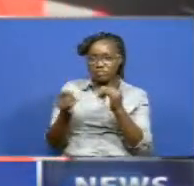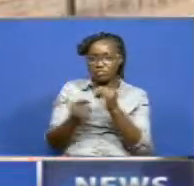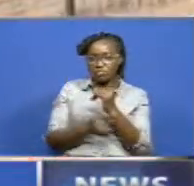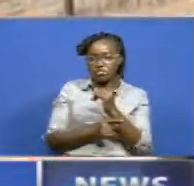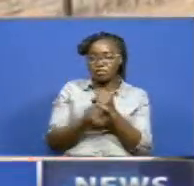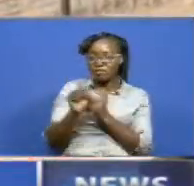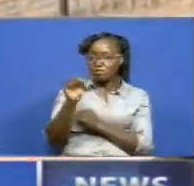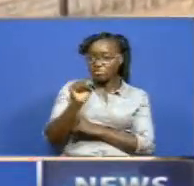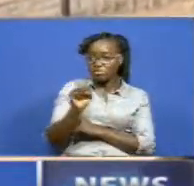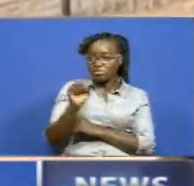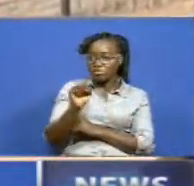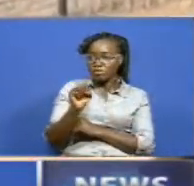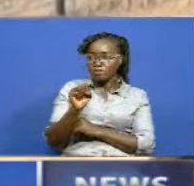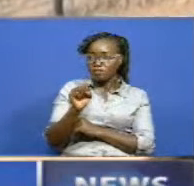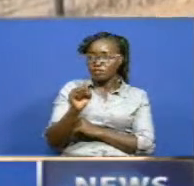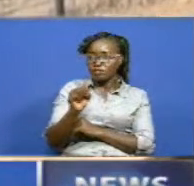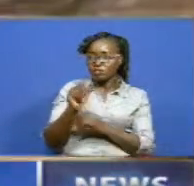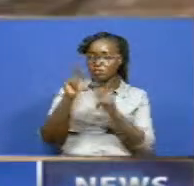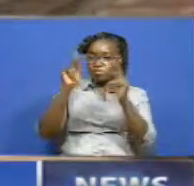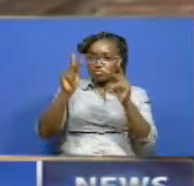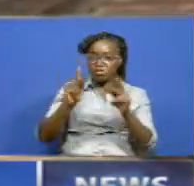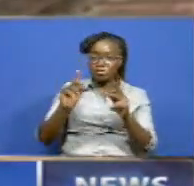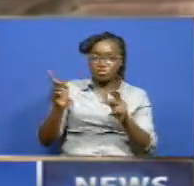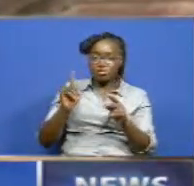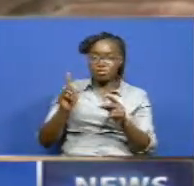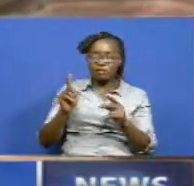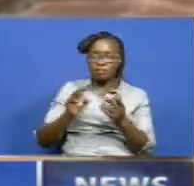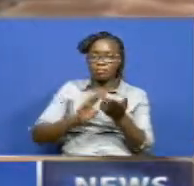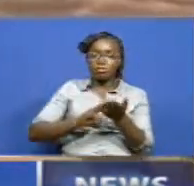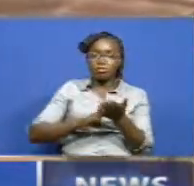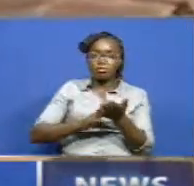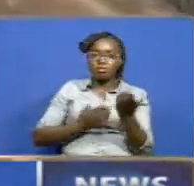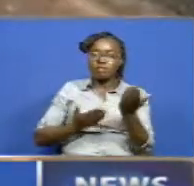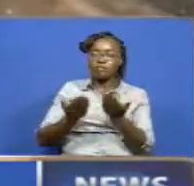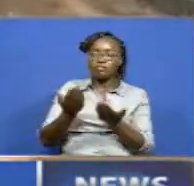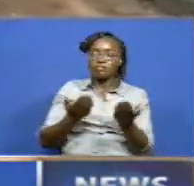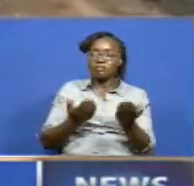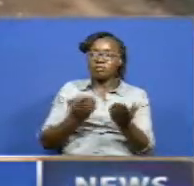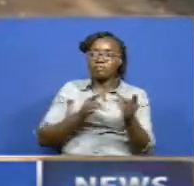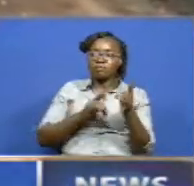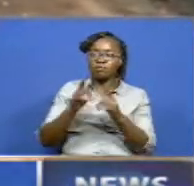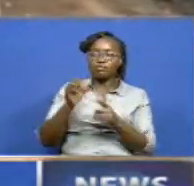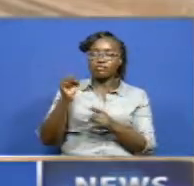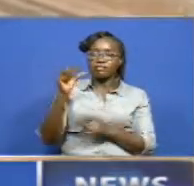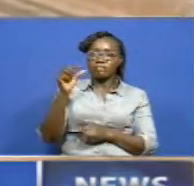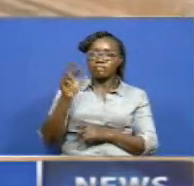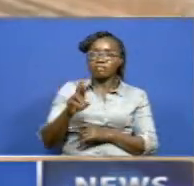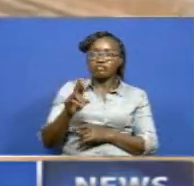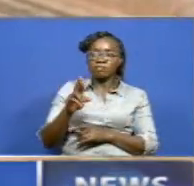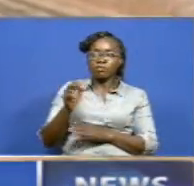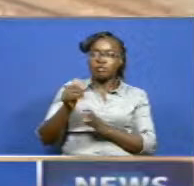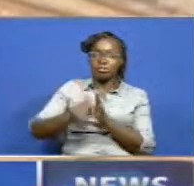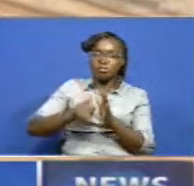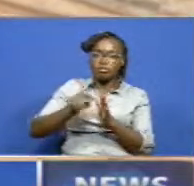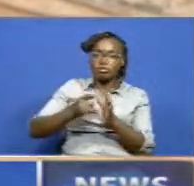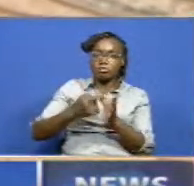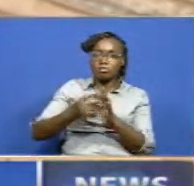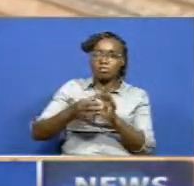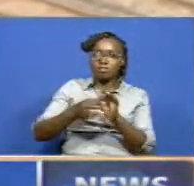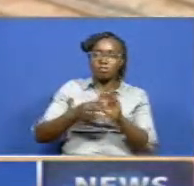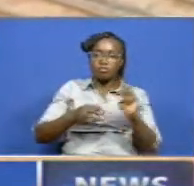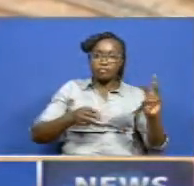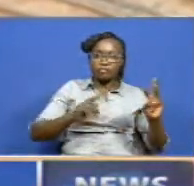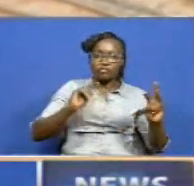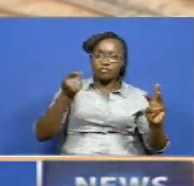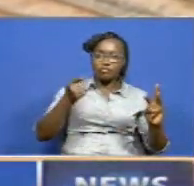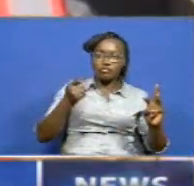May. The relaunched Kisumu-Nairobi-Malaba passenger service will see passengers travel via SGR to Naivasha, then connect Western Kenya via the